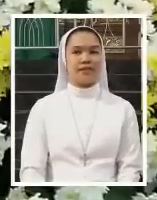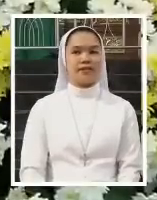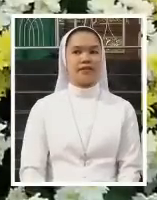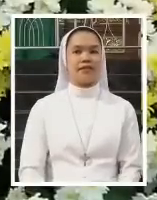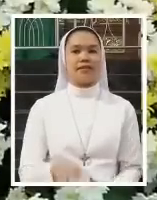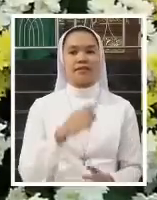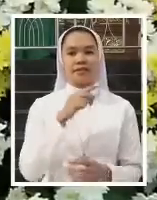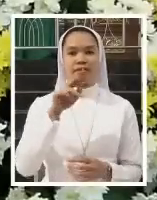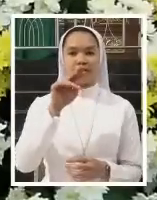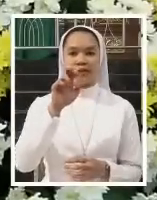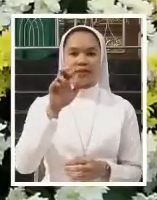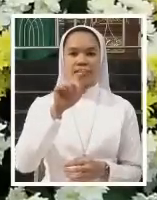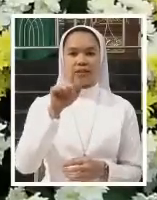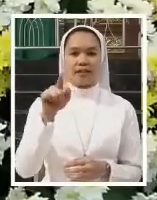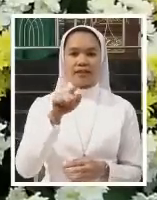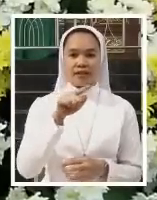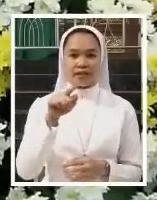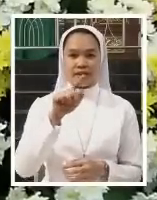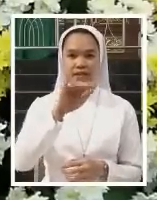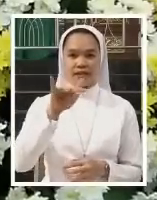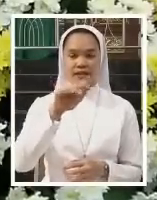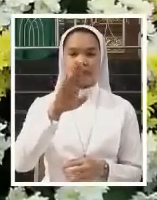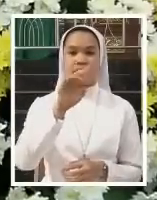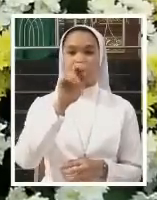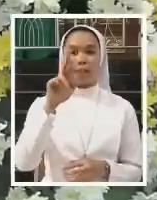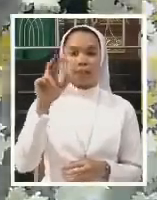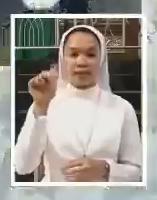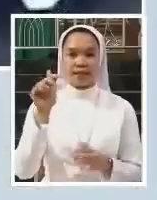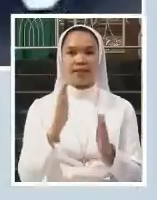Father Nonito Jesus Barra,